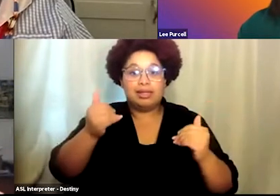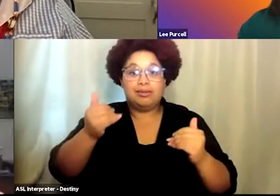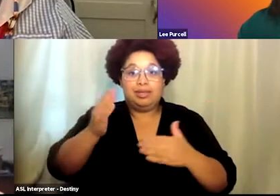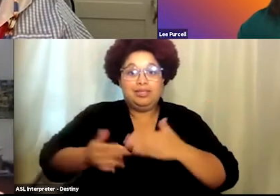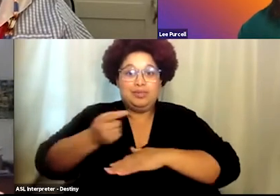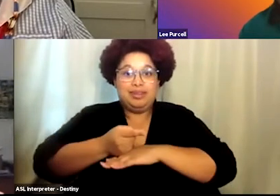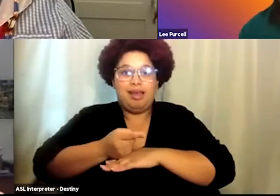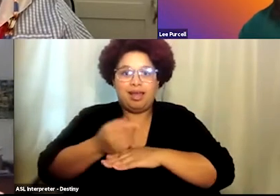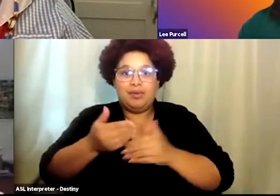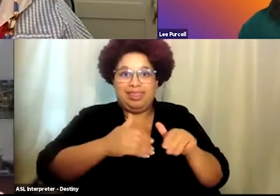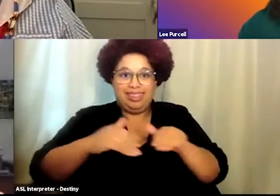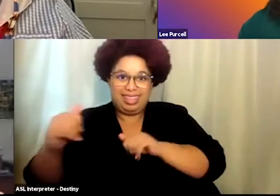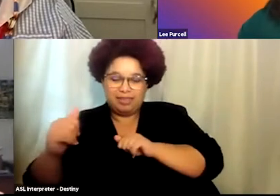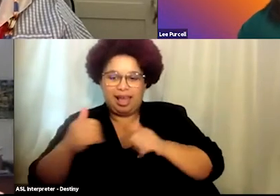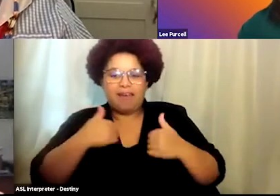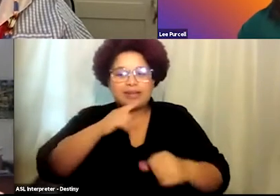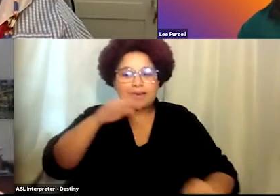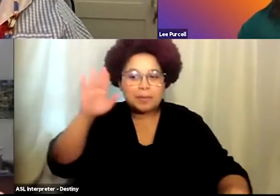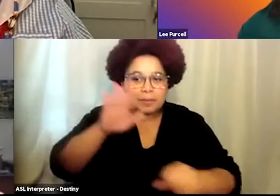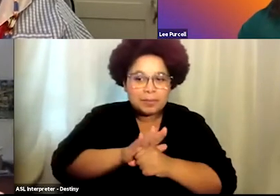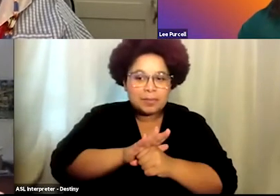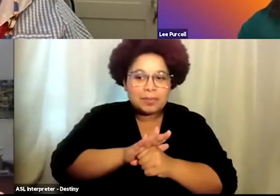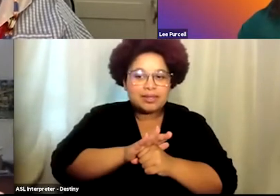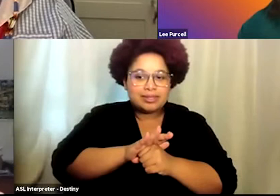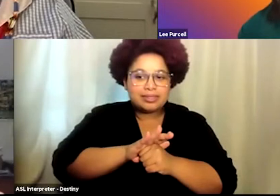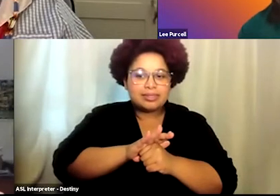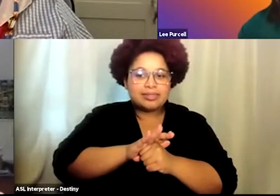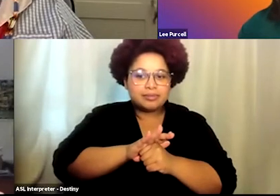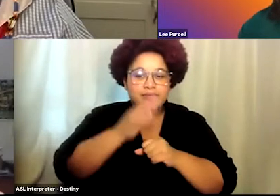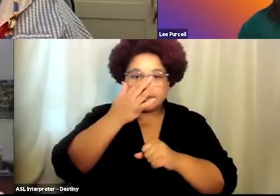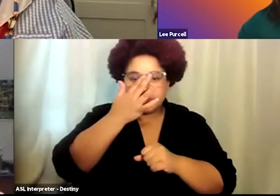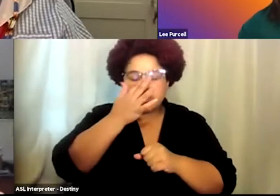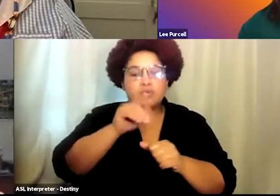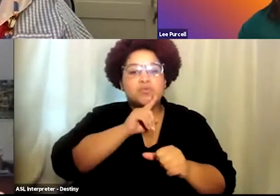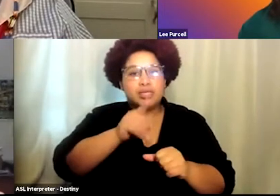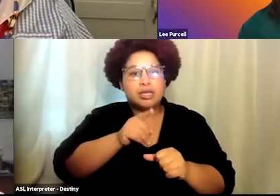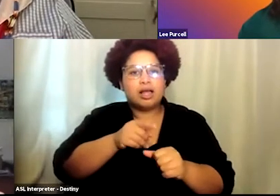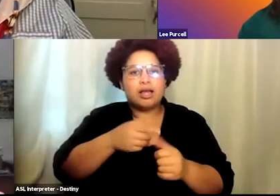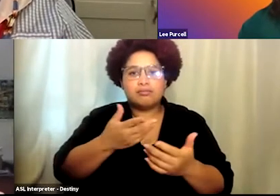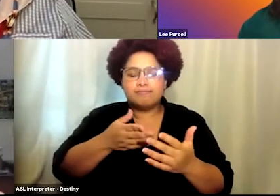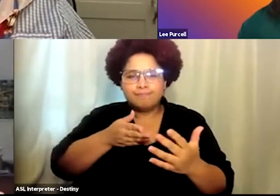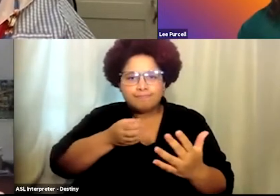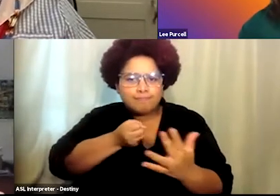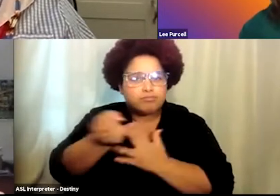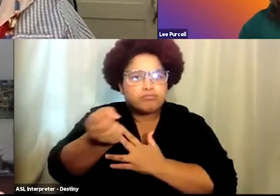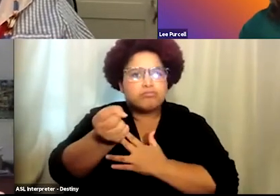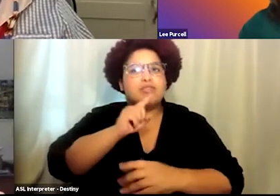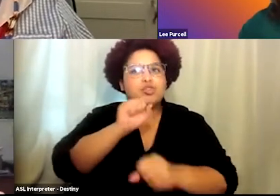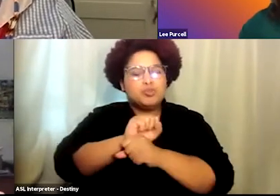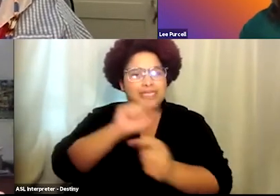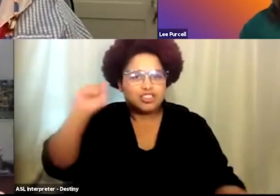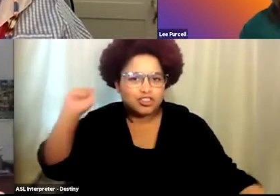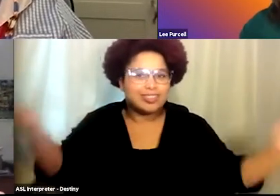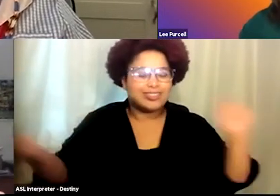with. A commitment to storm the barricades, to make real lasting change to the